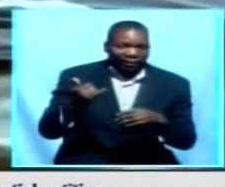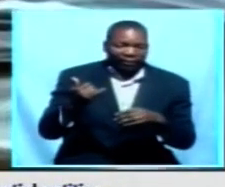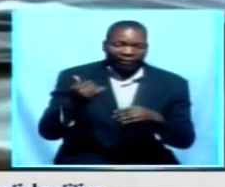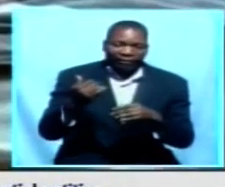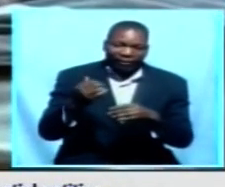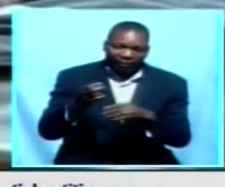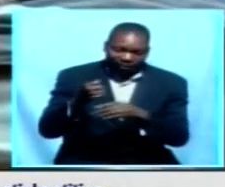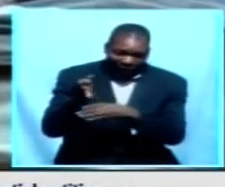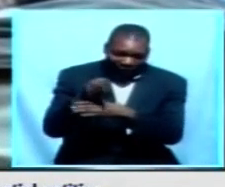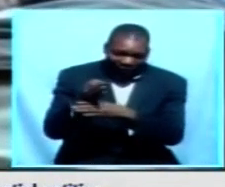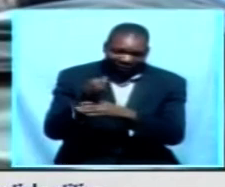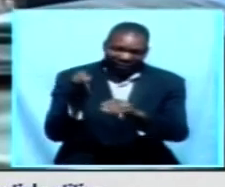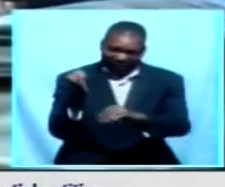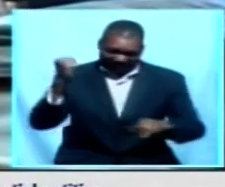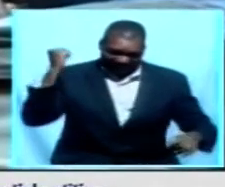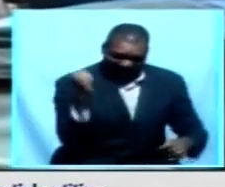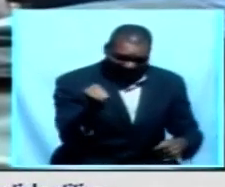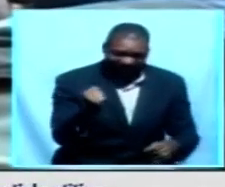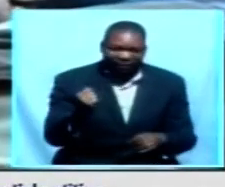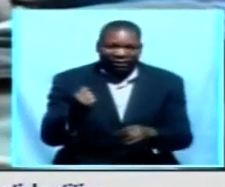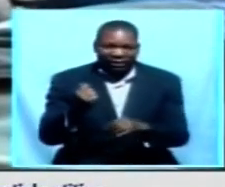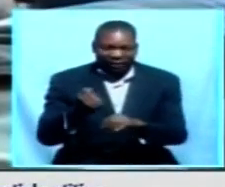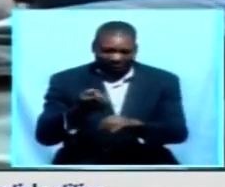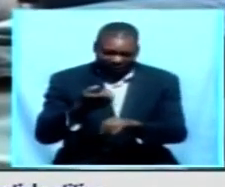spear and hit in the face with a concrete block.